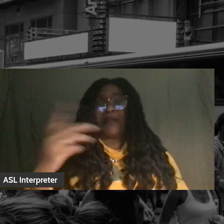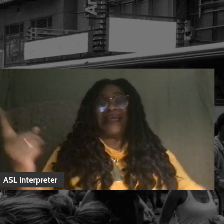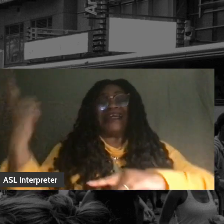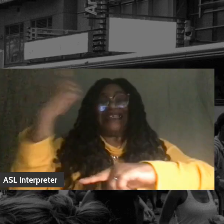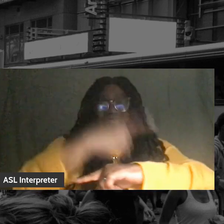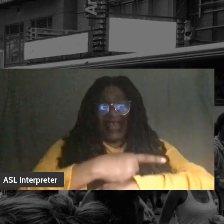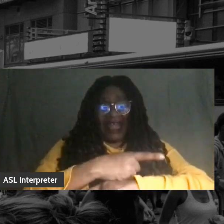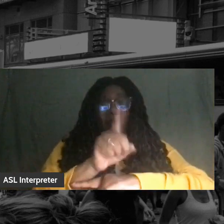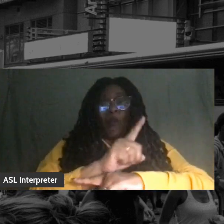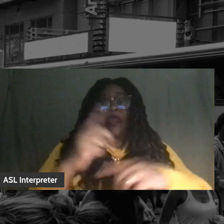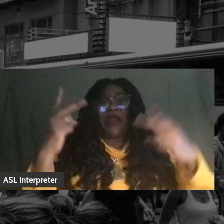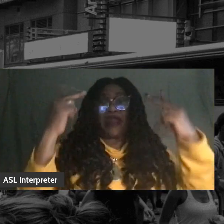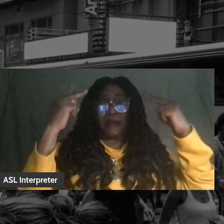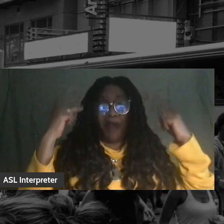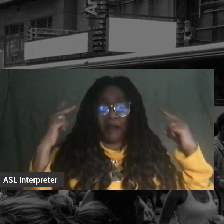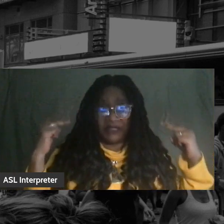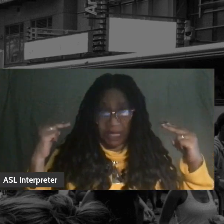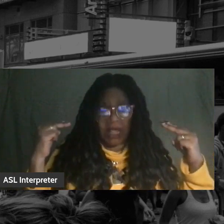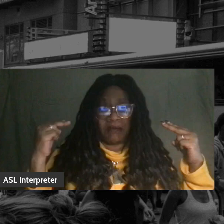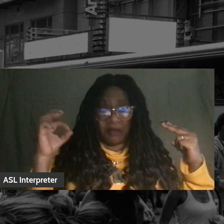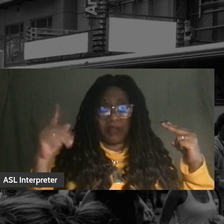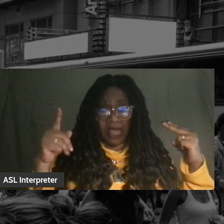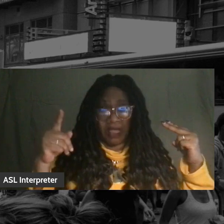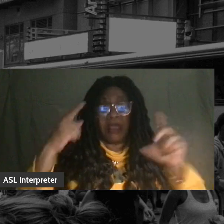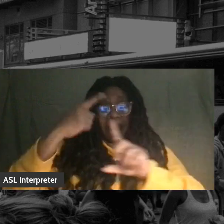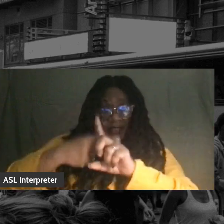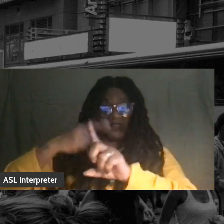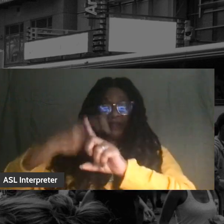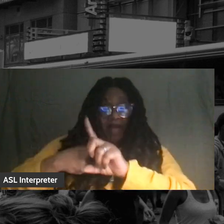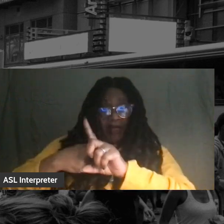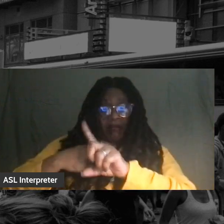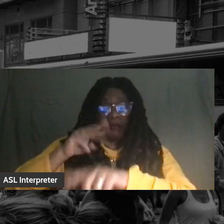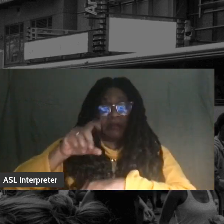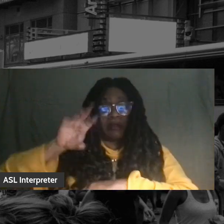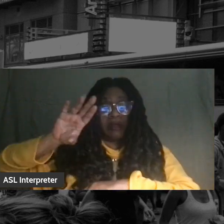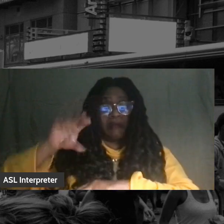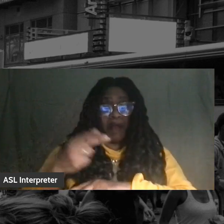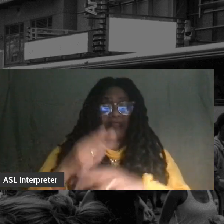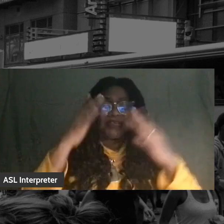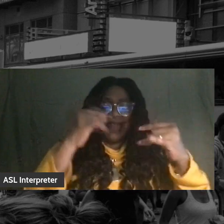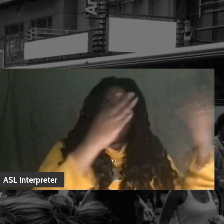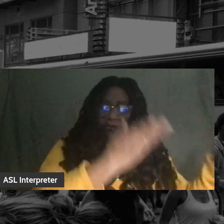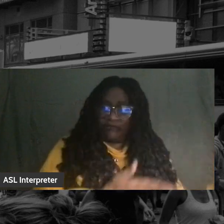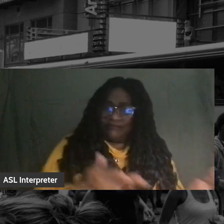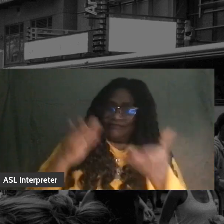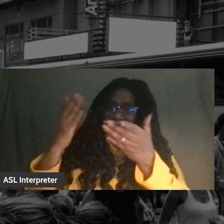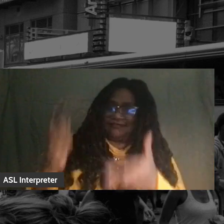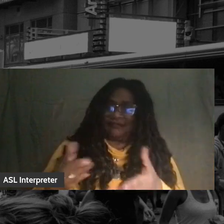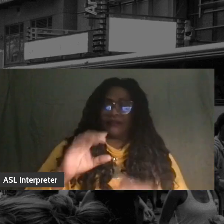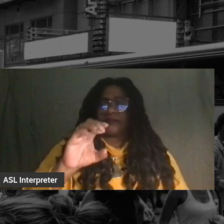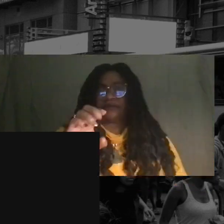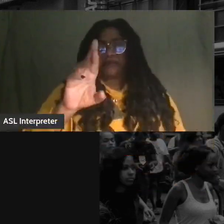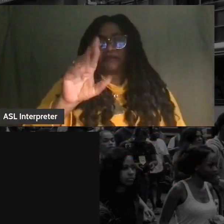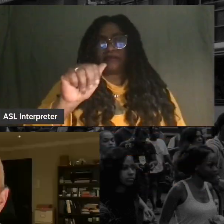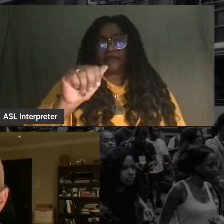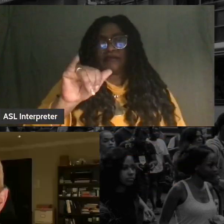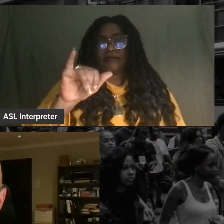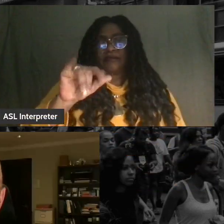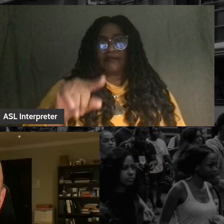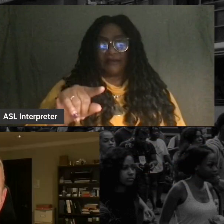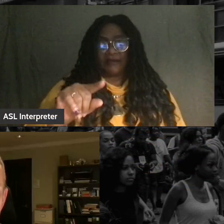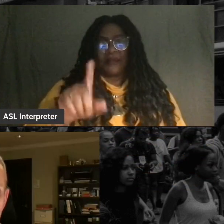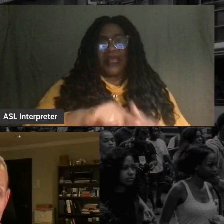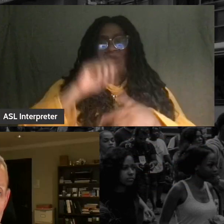rest of the month. And now it's my pleasure to turn this over to our moderator, Craig Emanuel, who will introduce